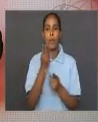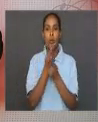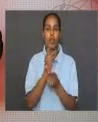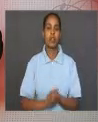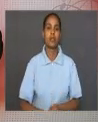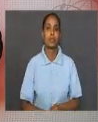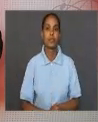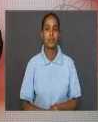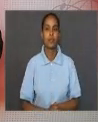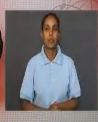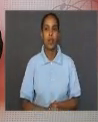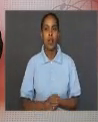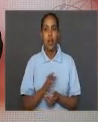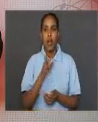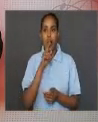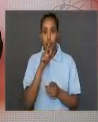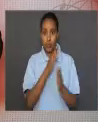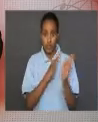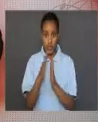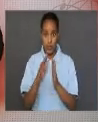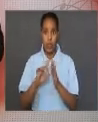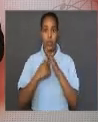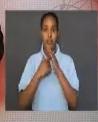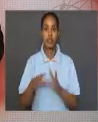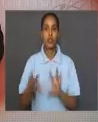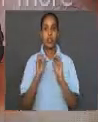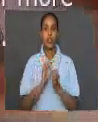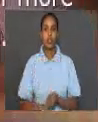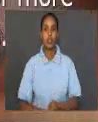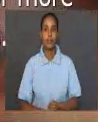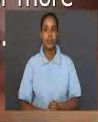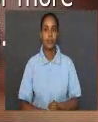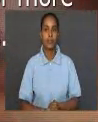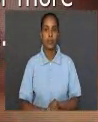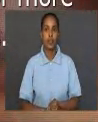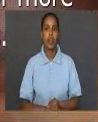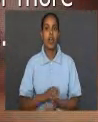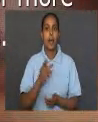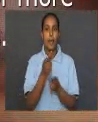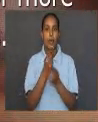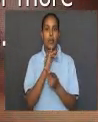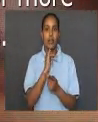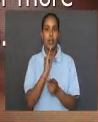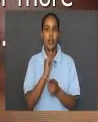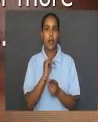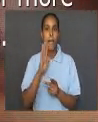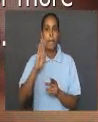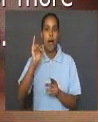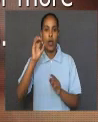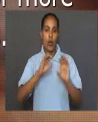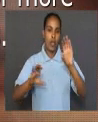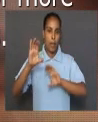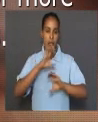protein. Are you ready to begin, students? A protein is a